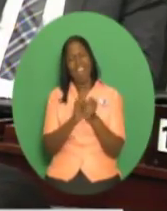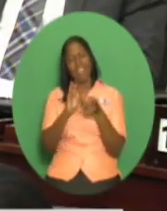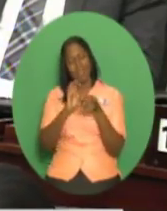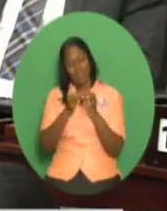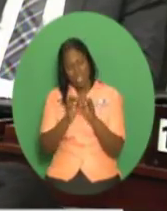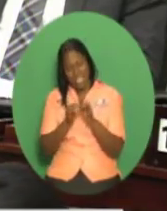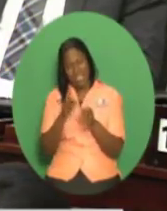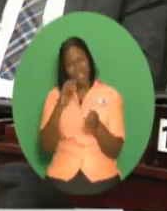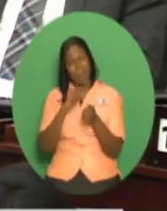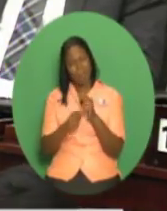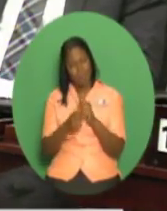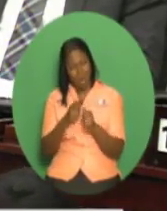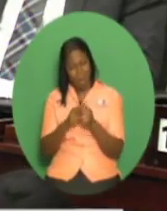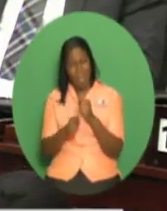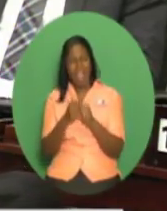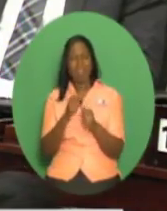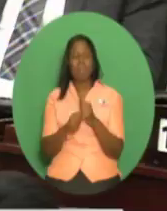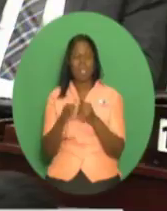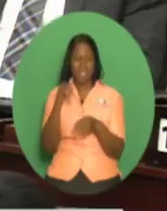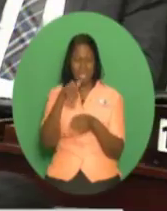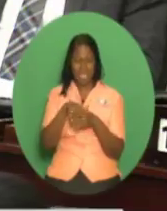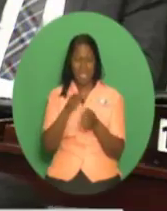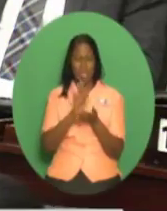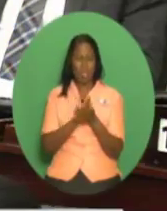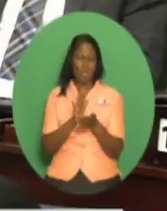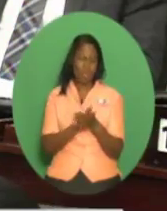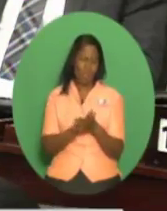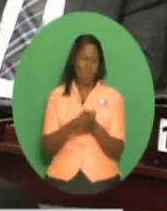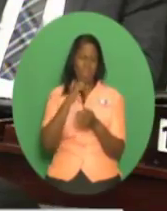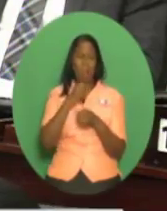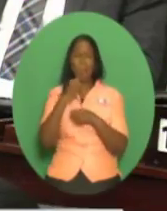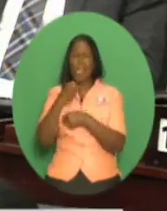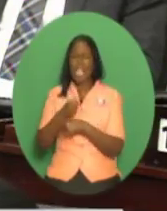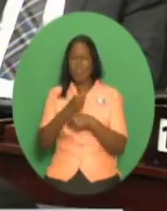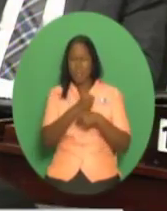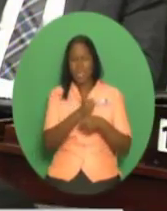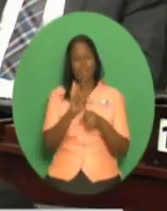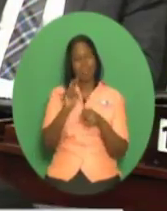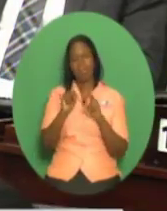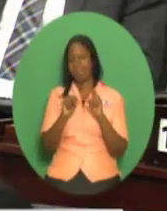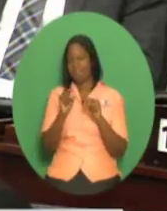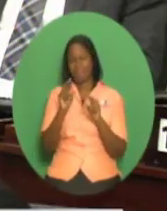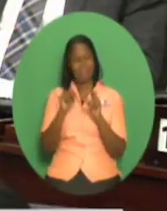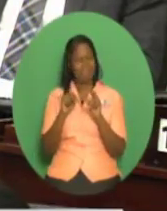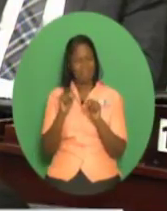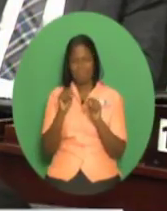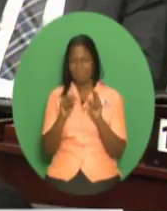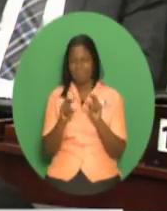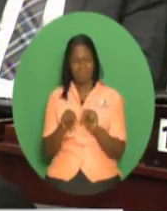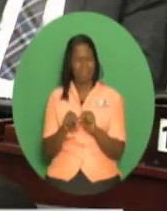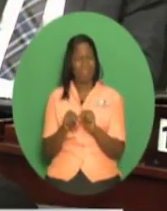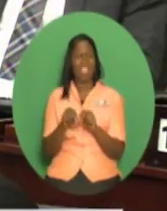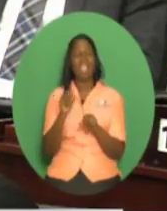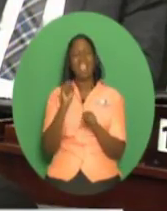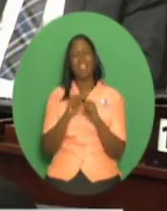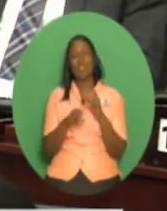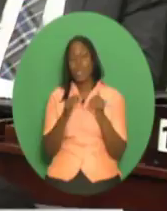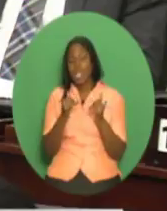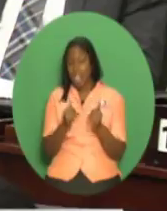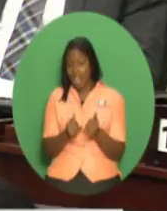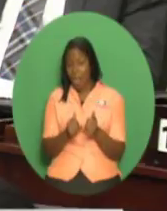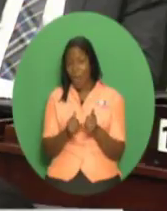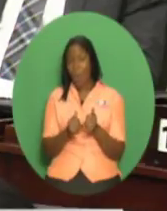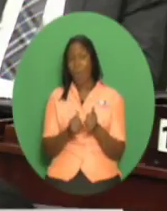problems or in finding solutions to these problems. And therefore, the reduction